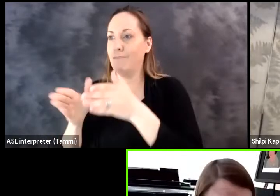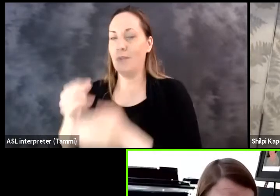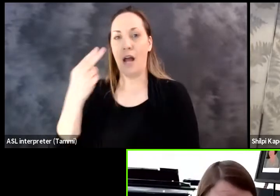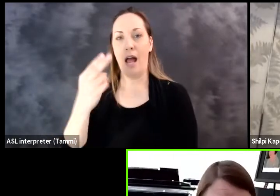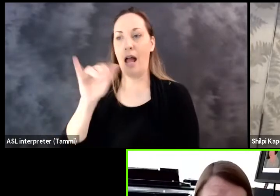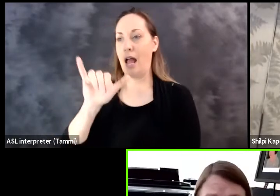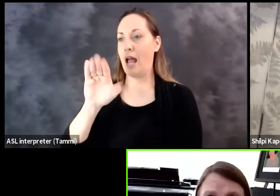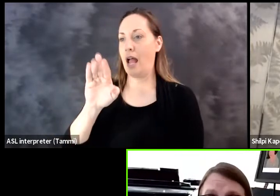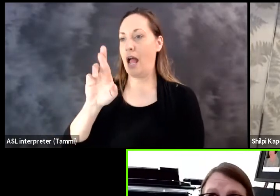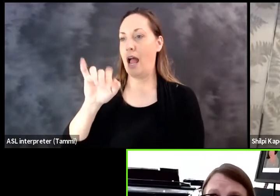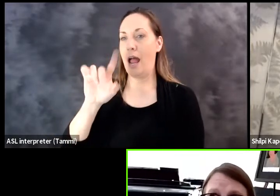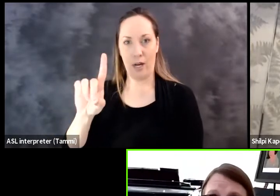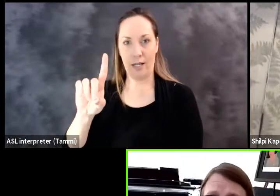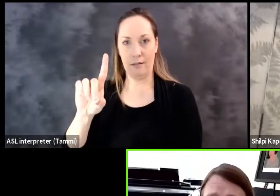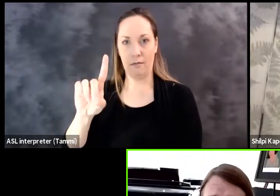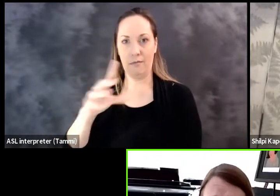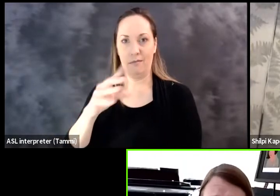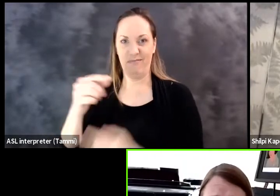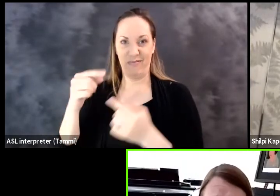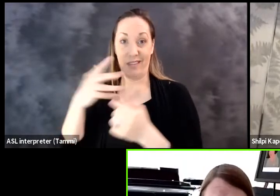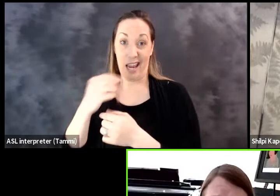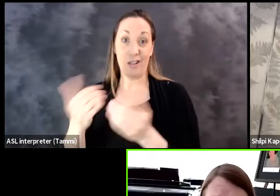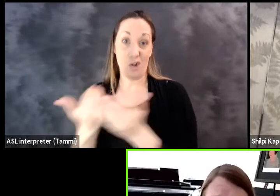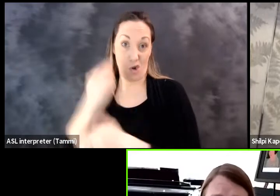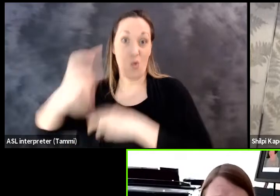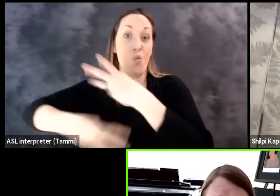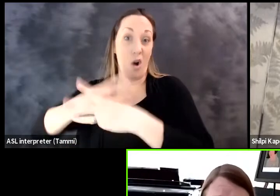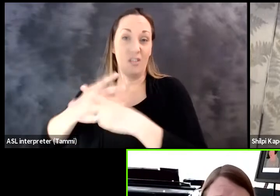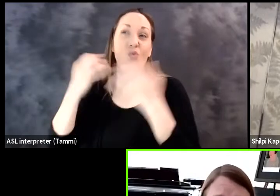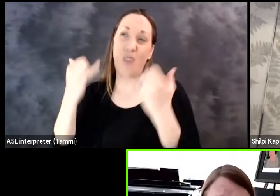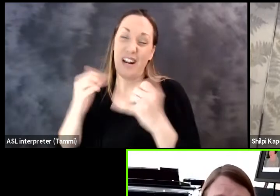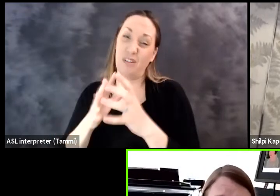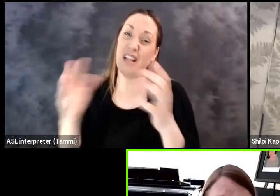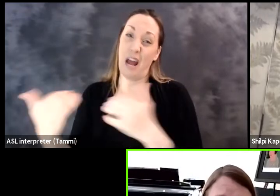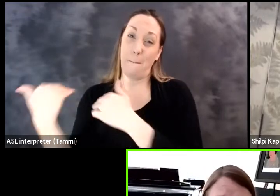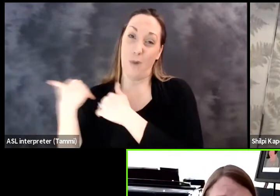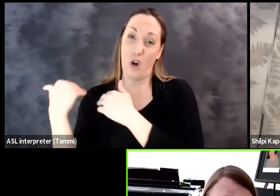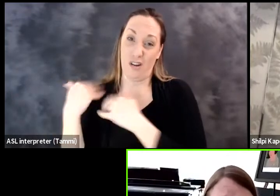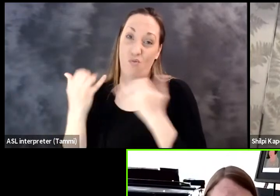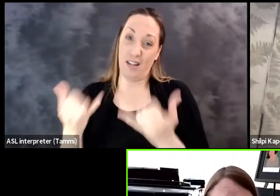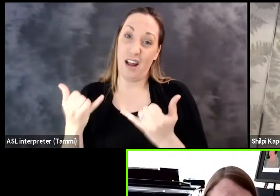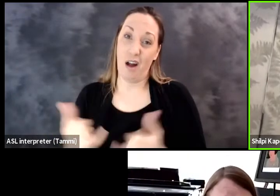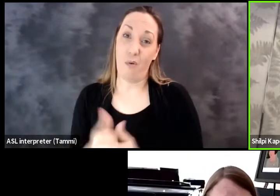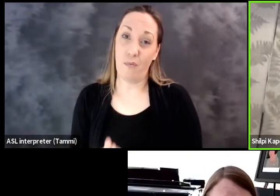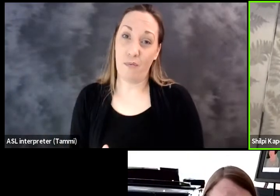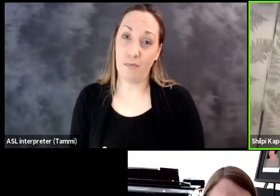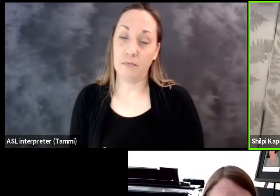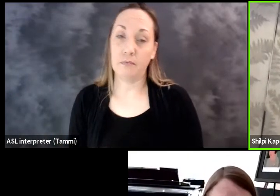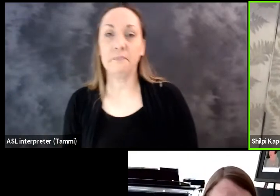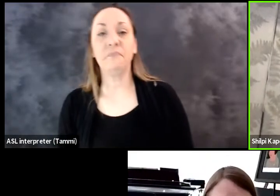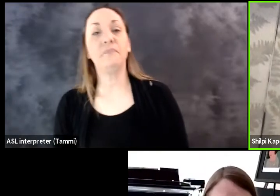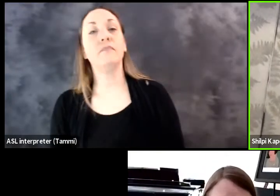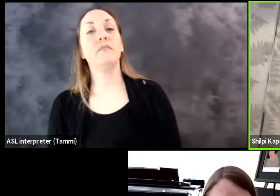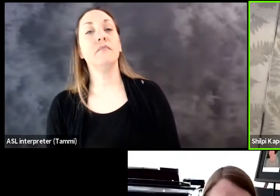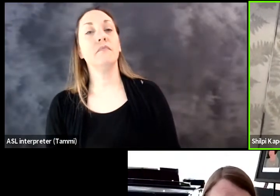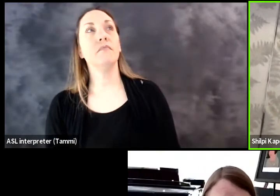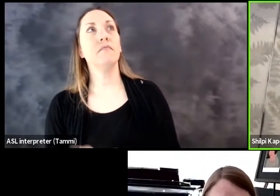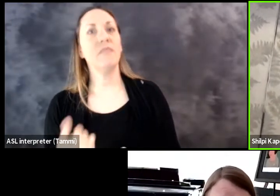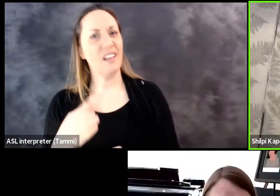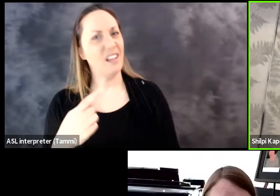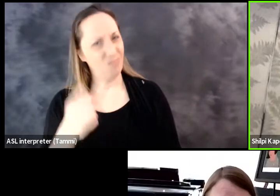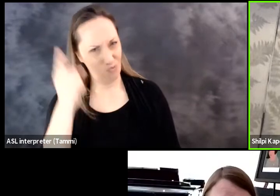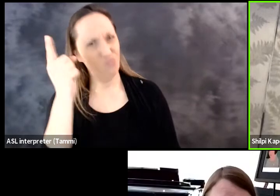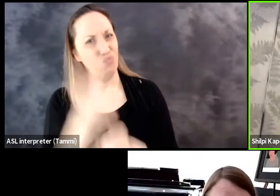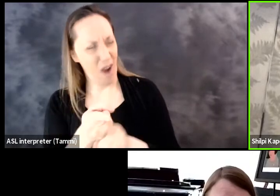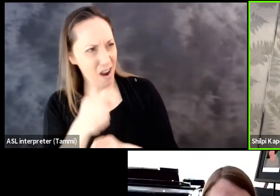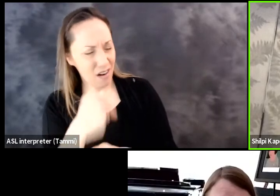new world. And so I think that there's a heavy burden on us right now. I think you hit it bang on, Jenny. I think